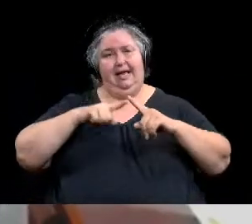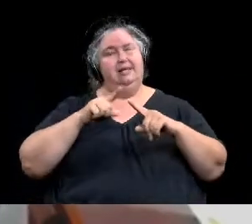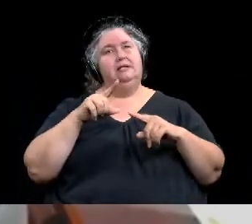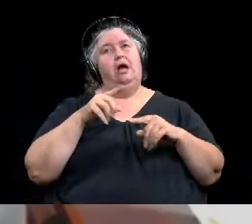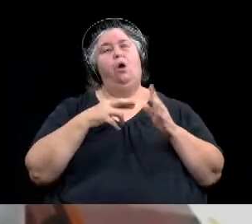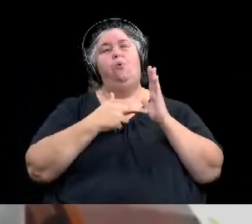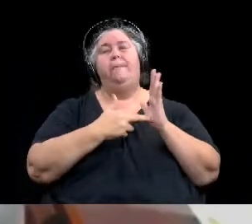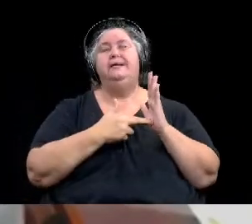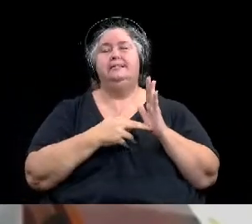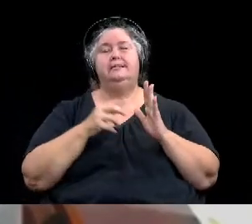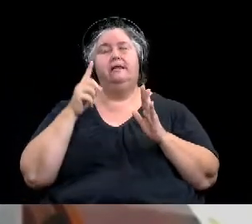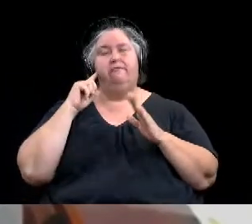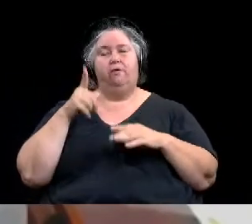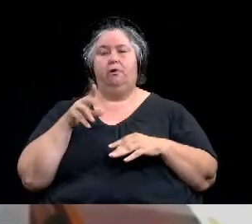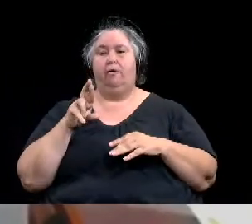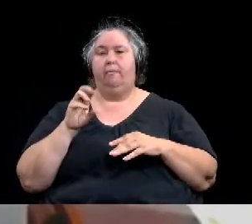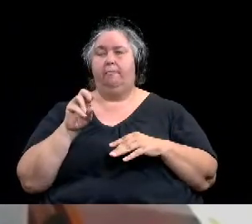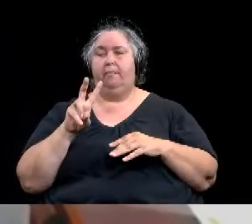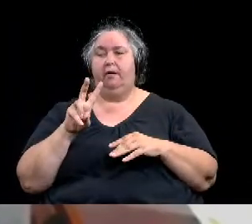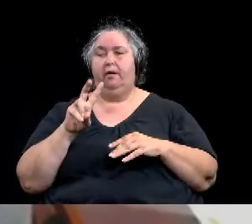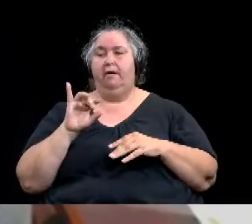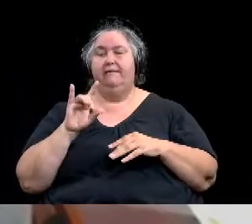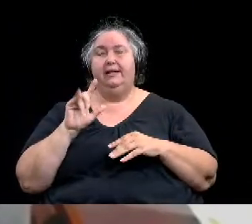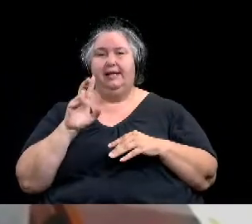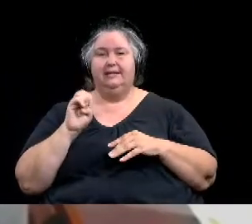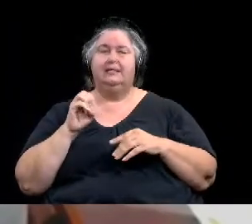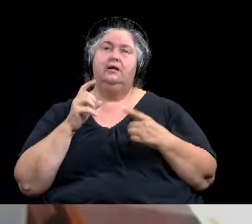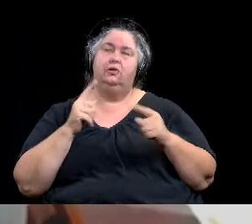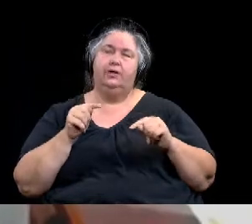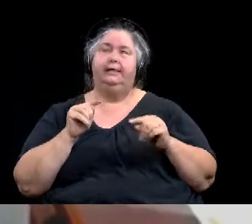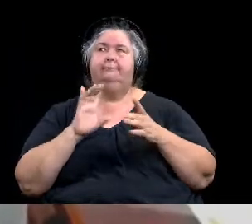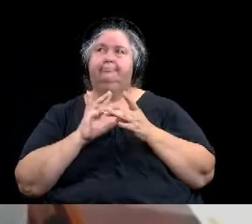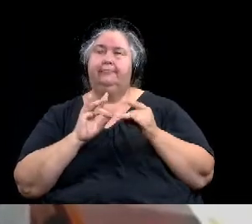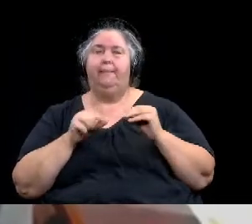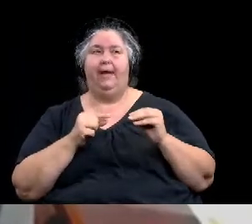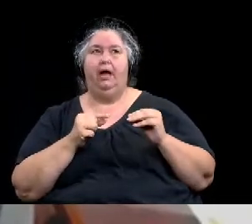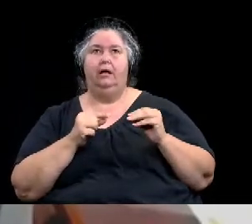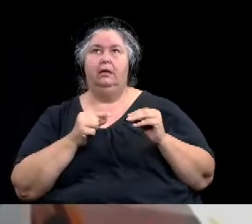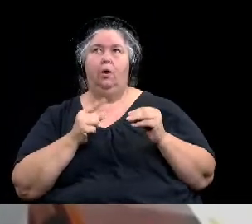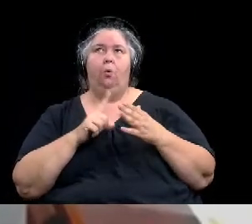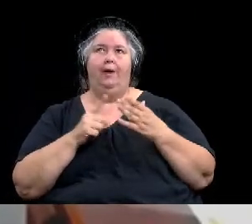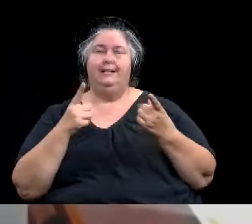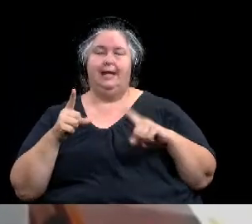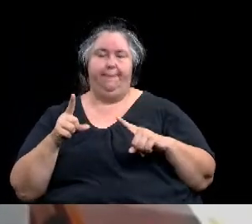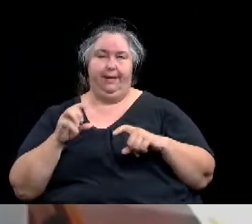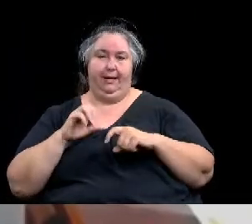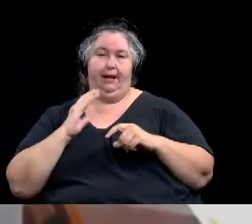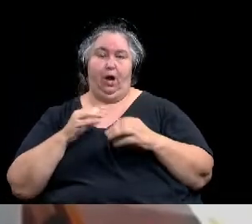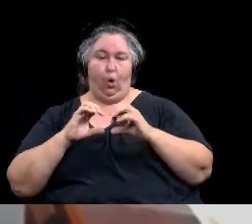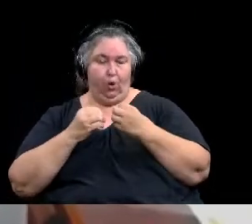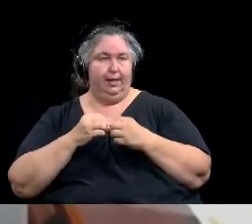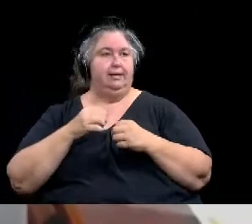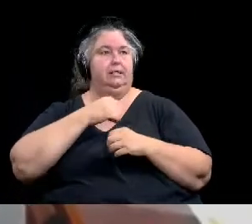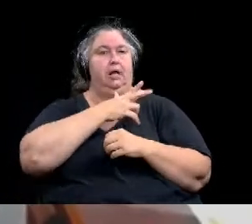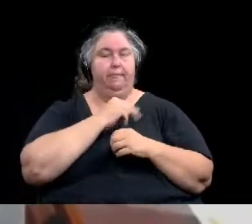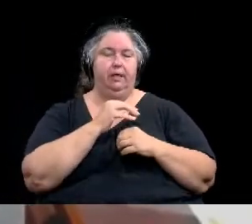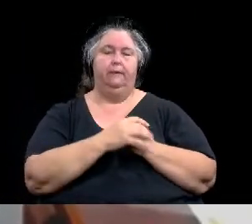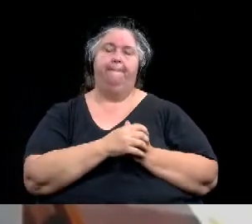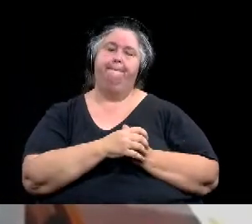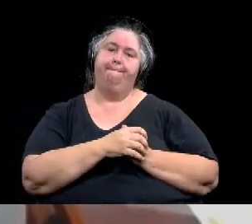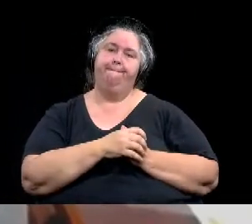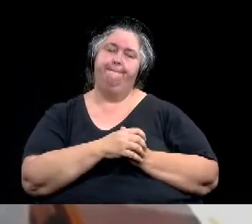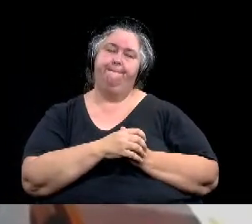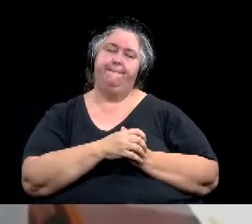Providence and try to speak to the status of things across our organization and our hospital. And